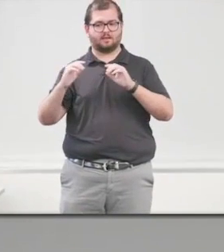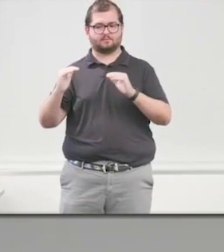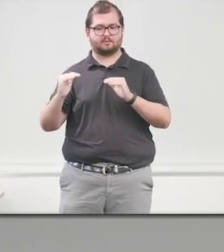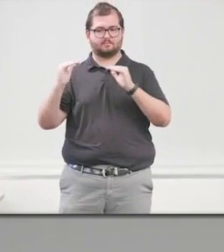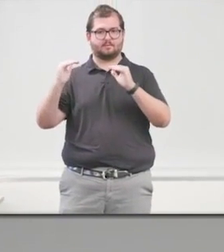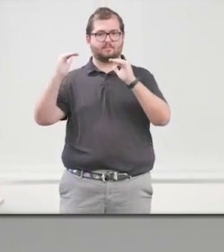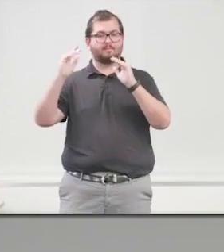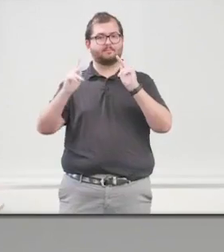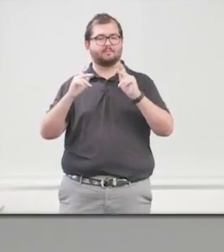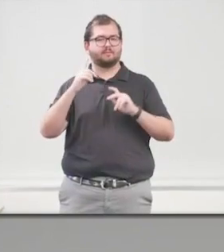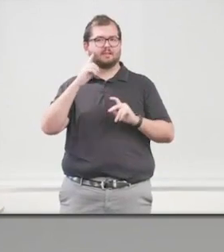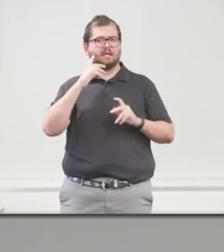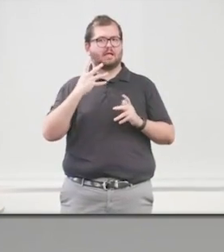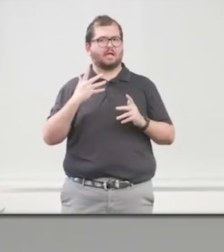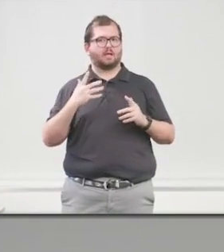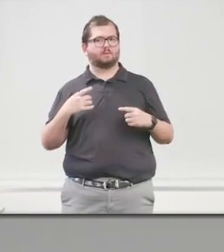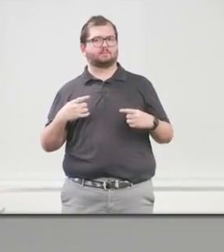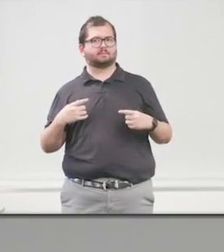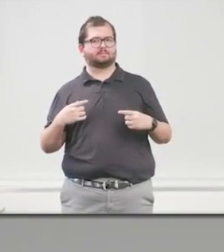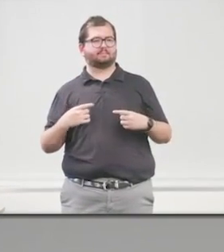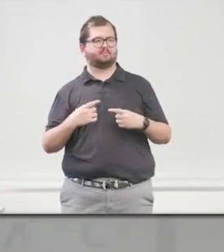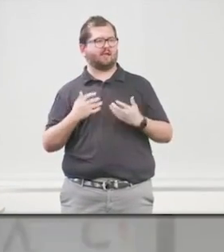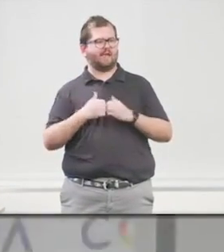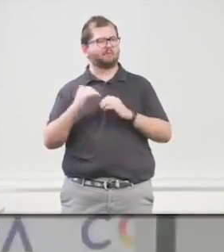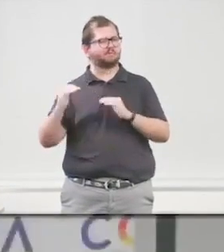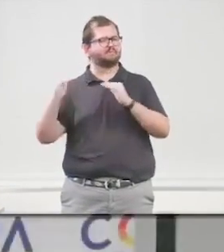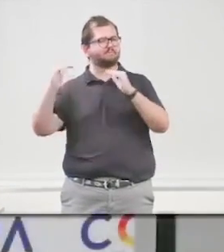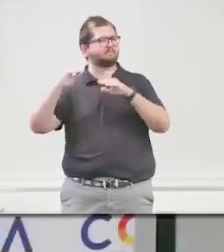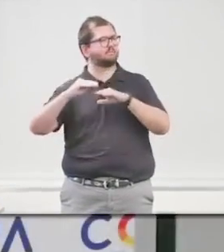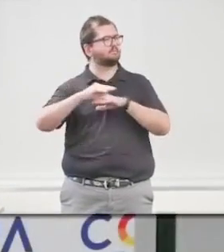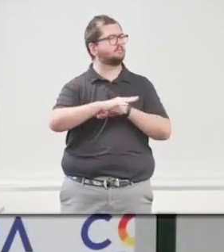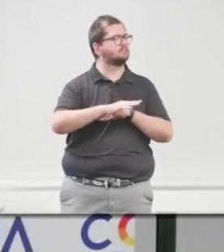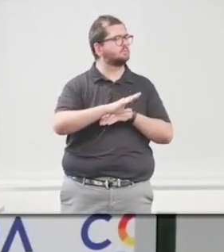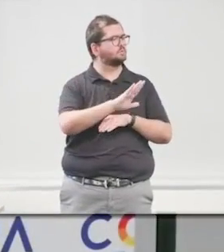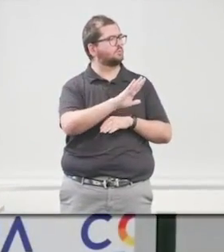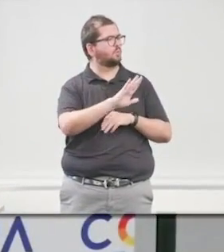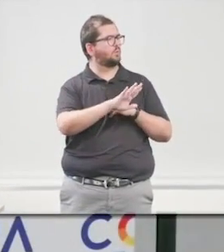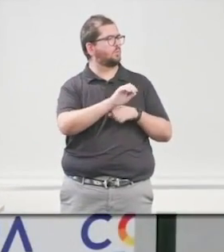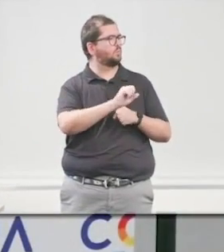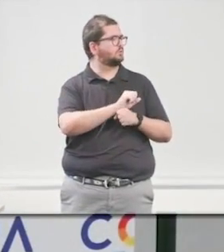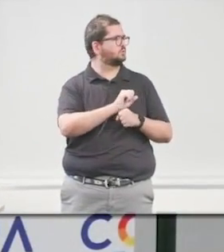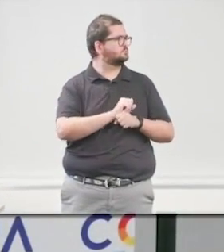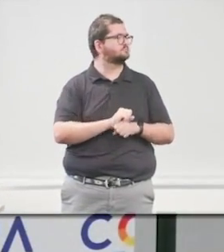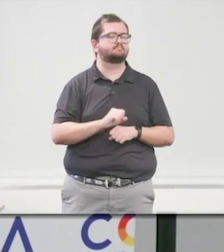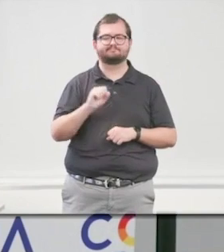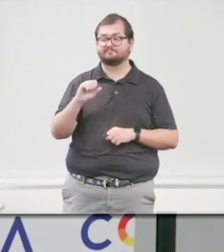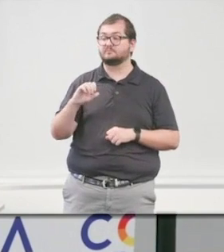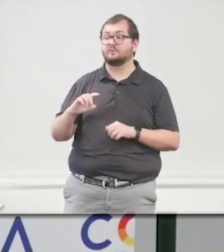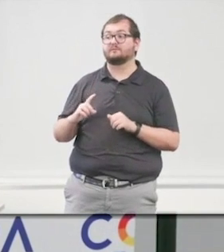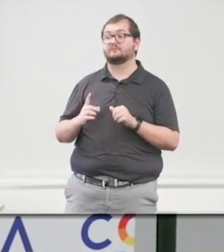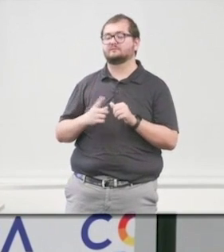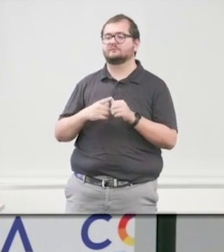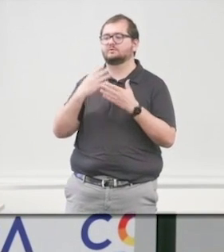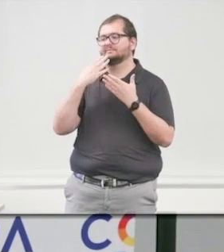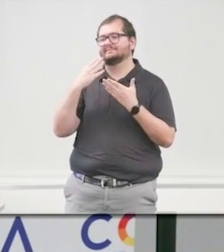painful, has affected the work that you do. Yeah, absolutely. And first I want to thank everyone for coming